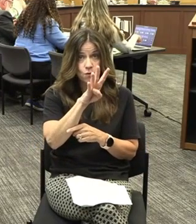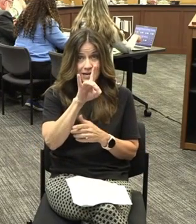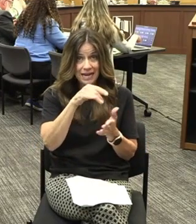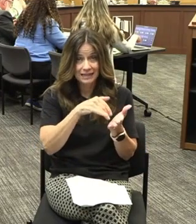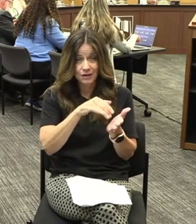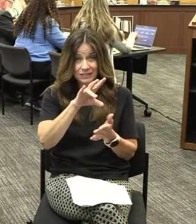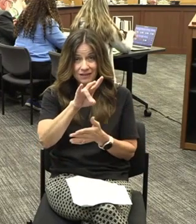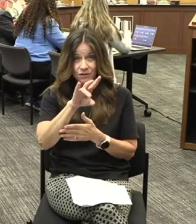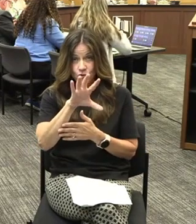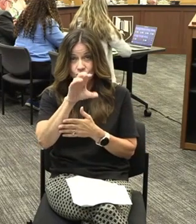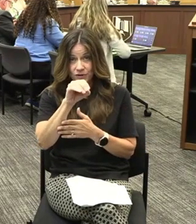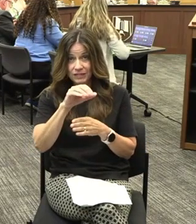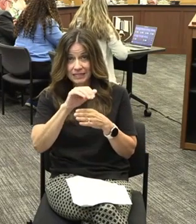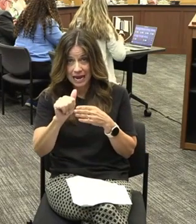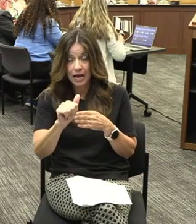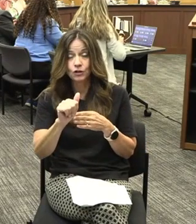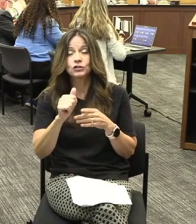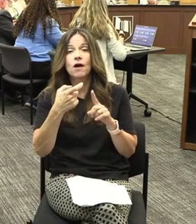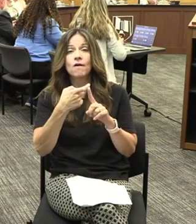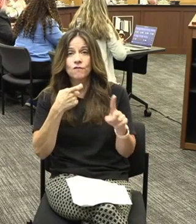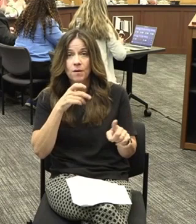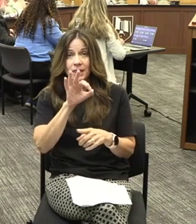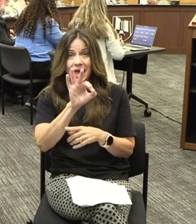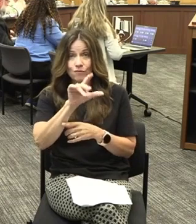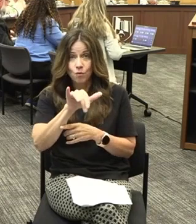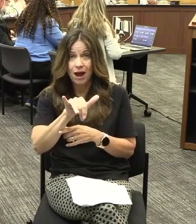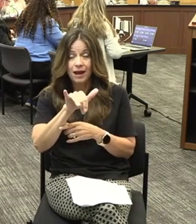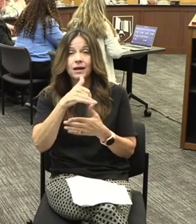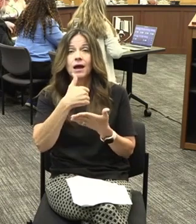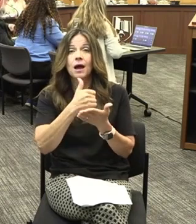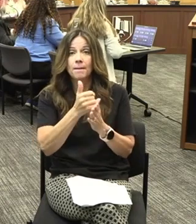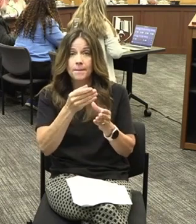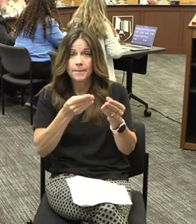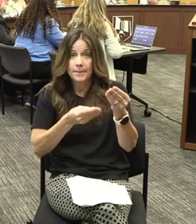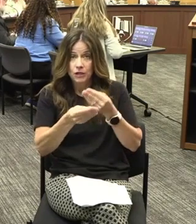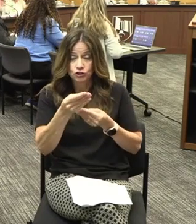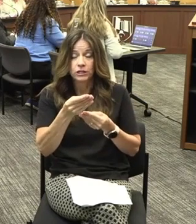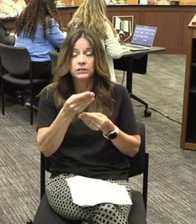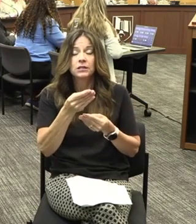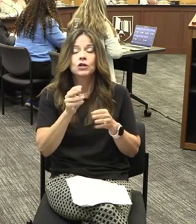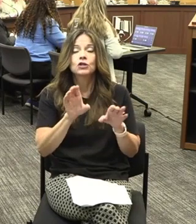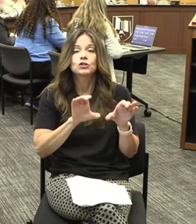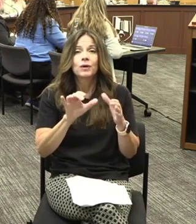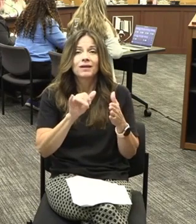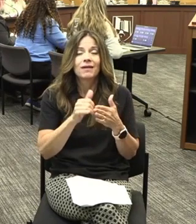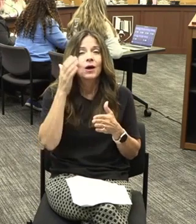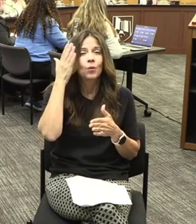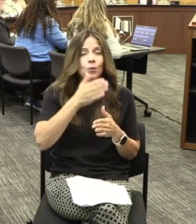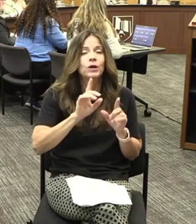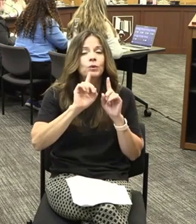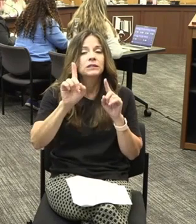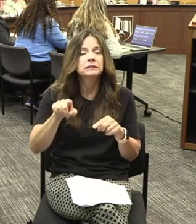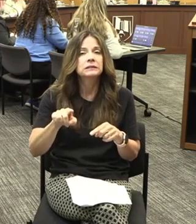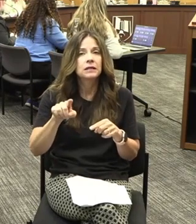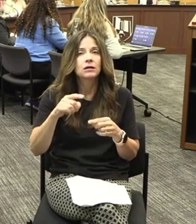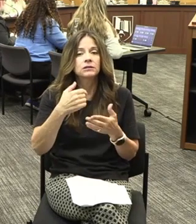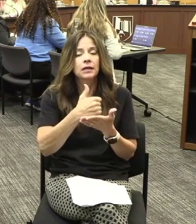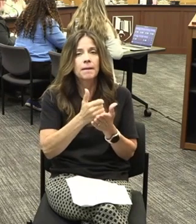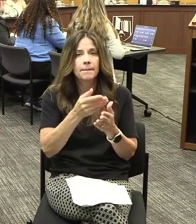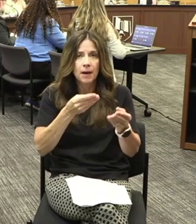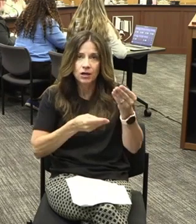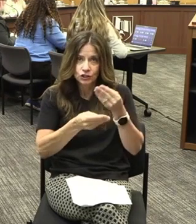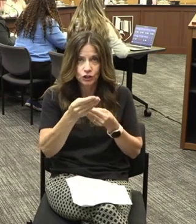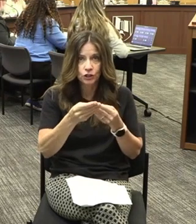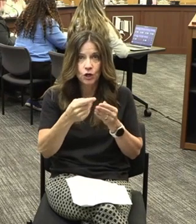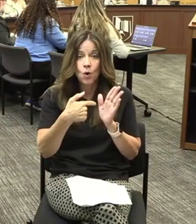$148,750 contingency from the FY27 operating budget. Doing so would result in the budget reflecting a